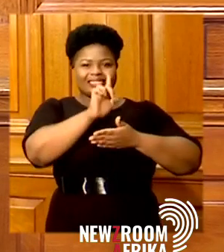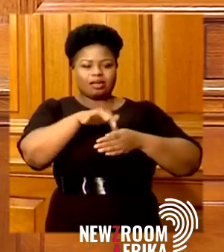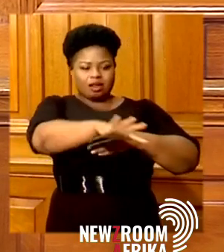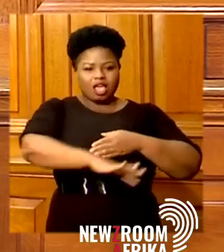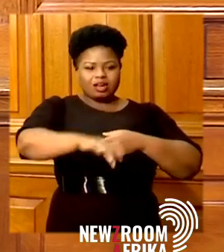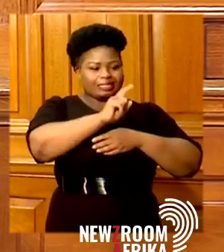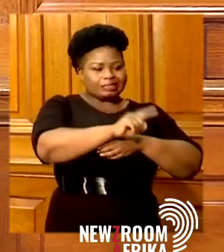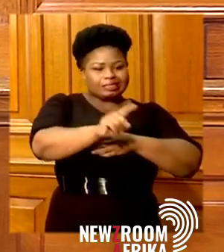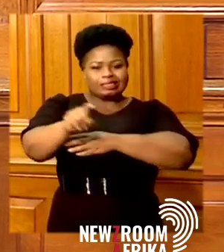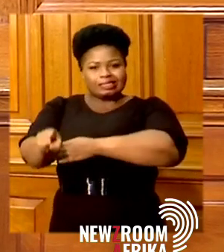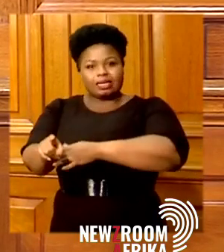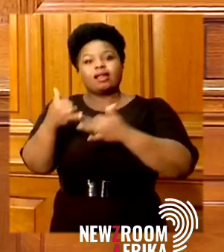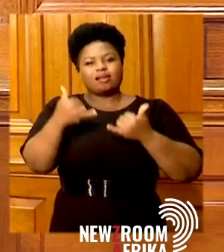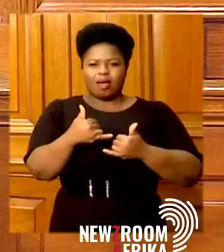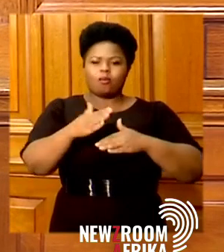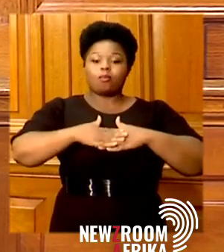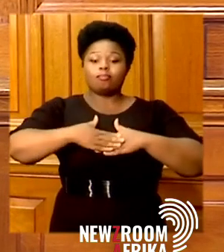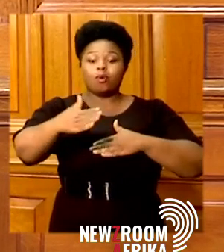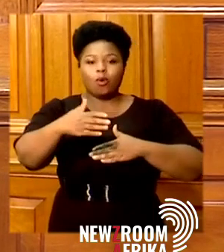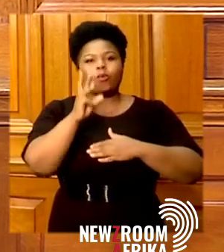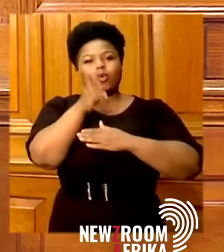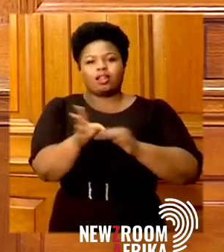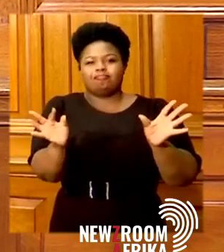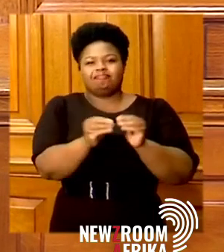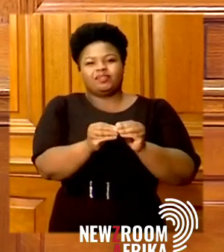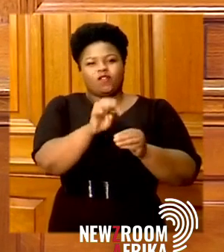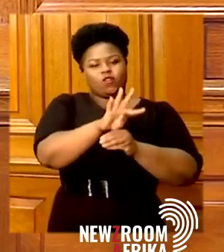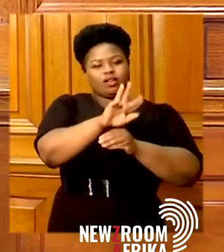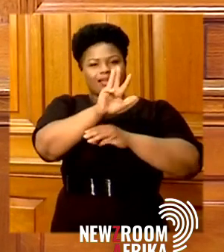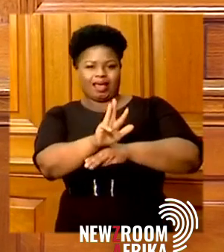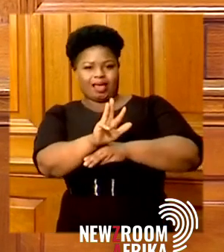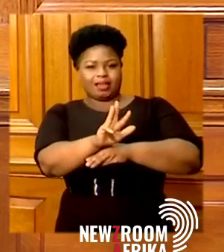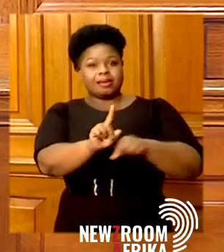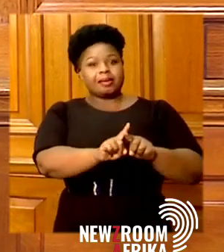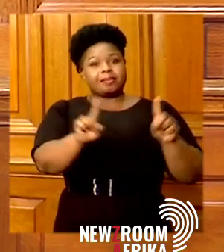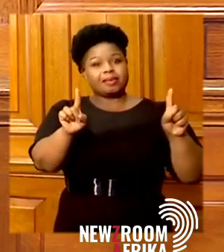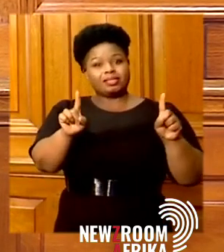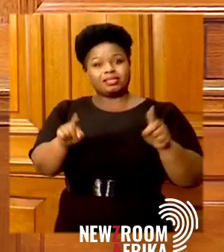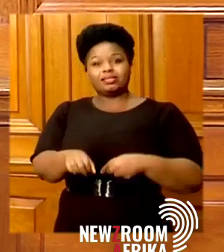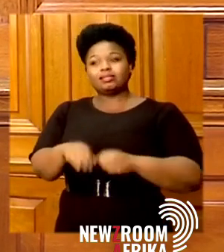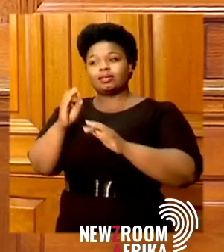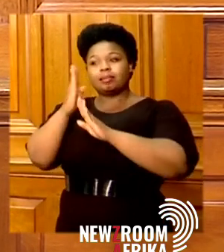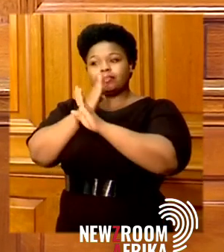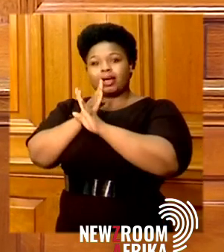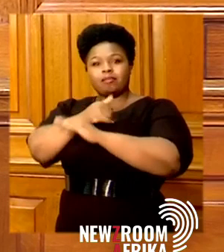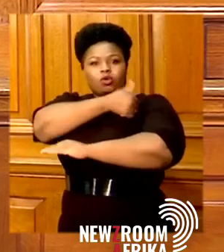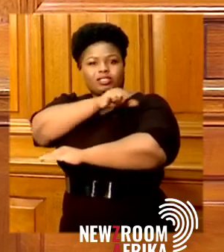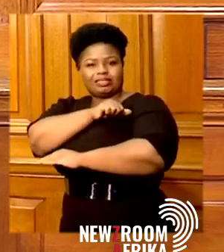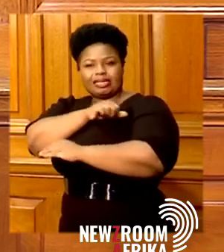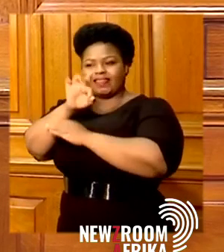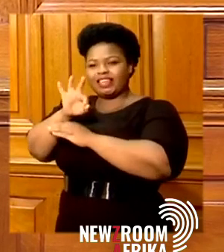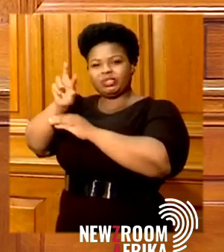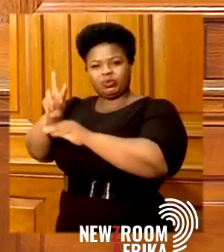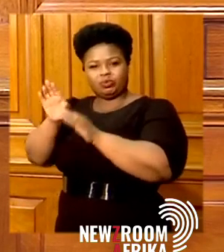sites. Of the 49 sites, 32 will be at public hospitals and 17 sites